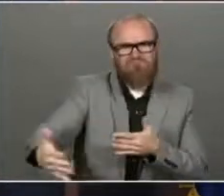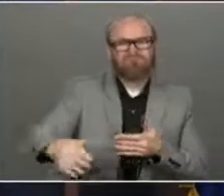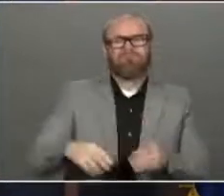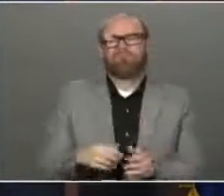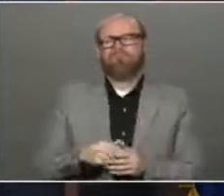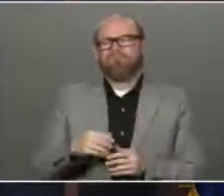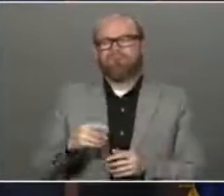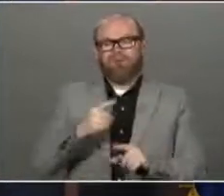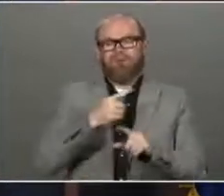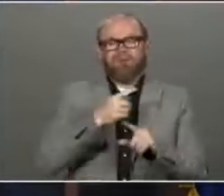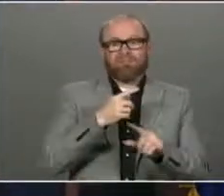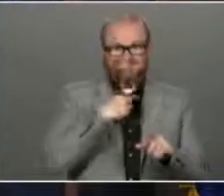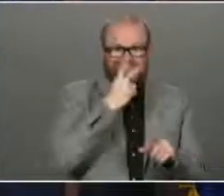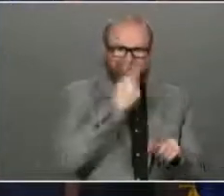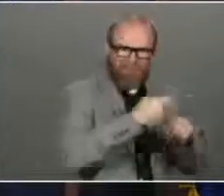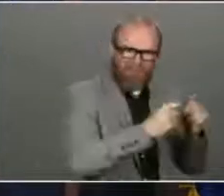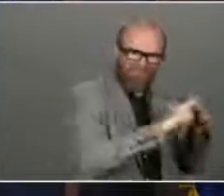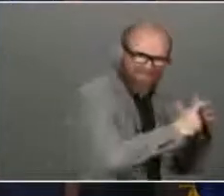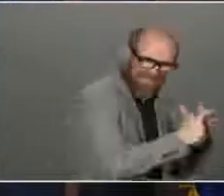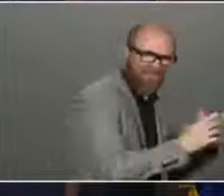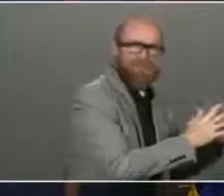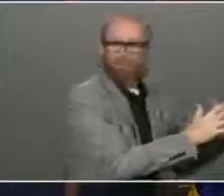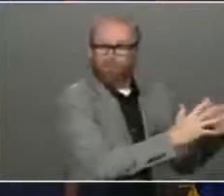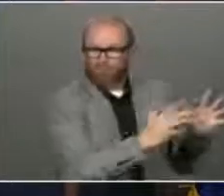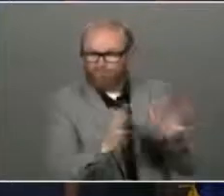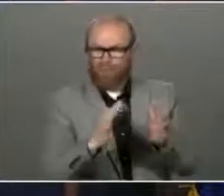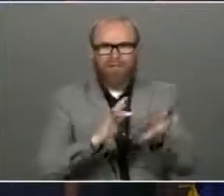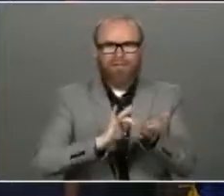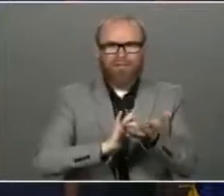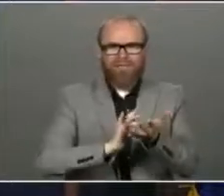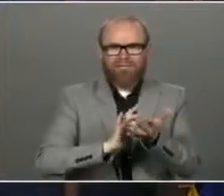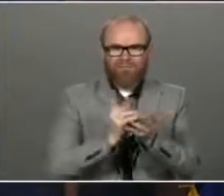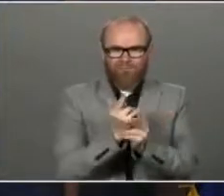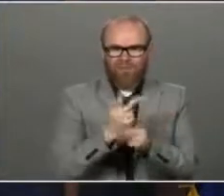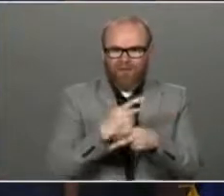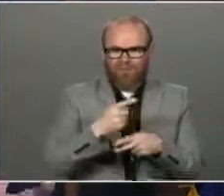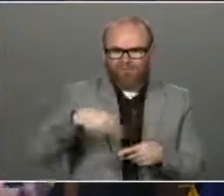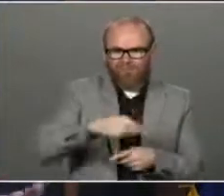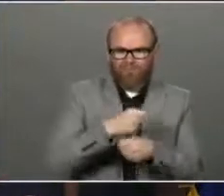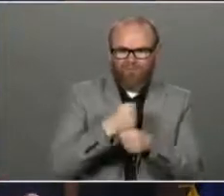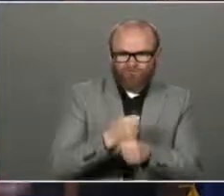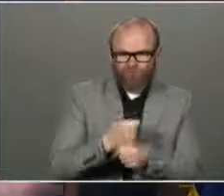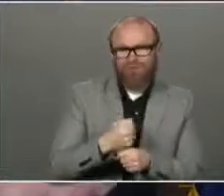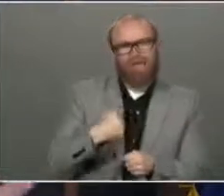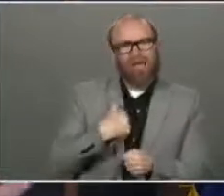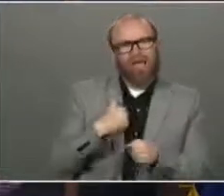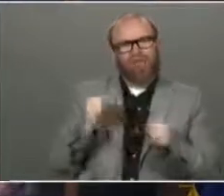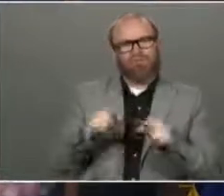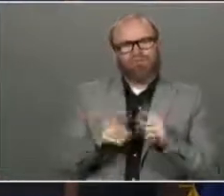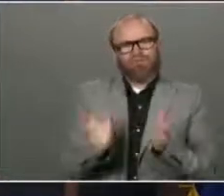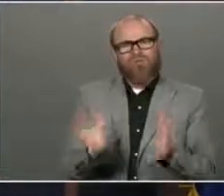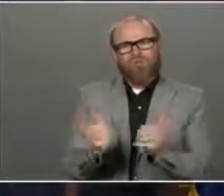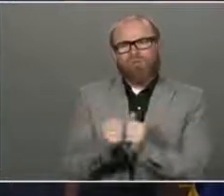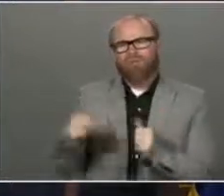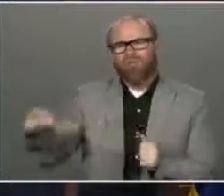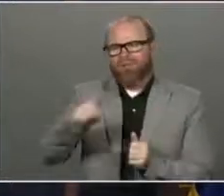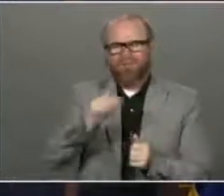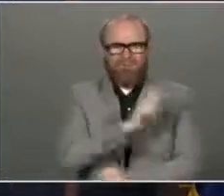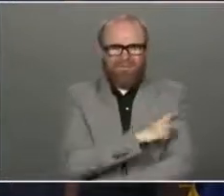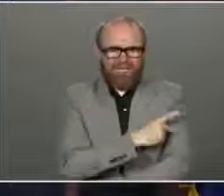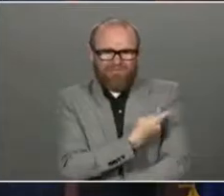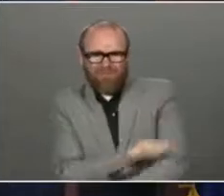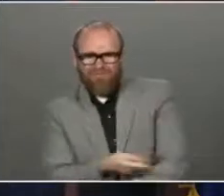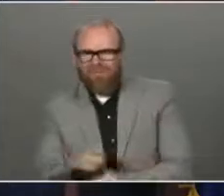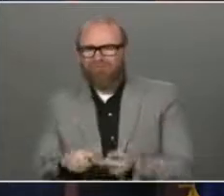the medicinal products that they produce, and I've been able to talk to patients and doctors